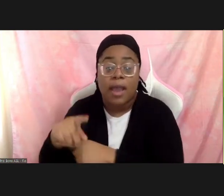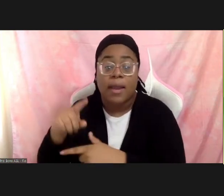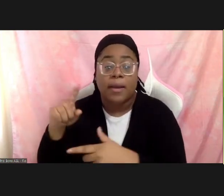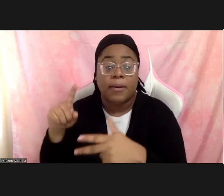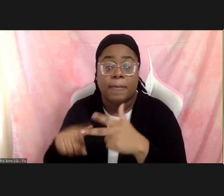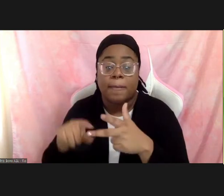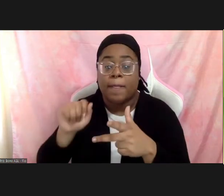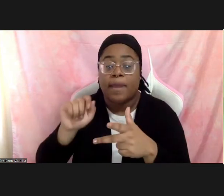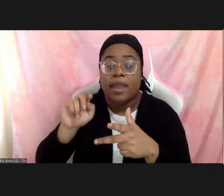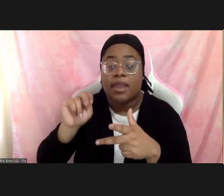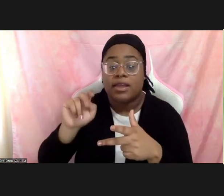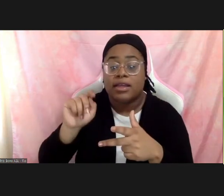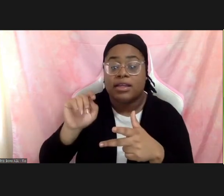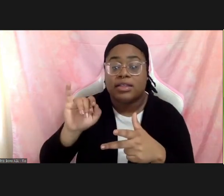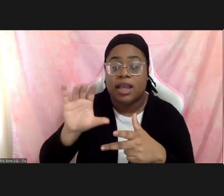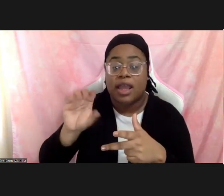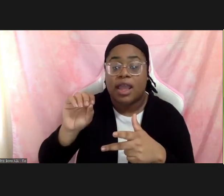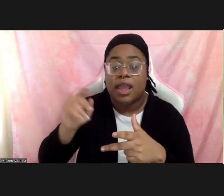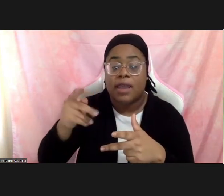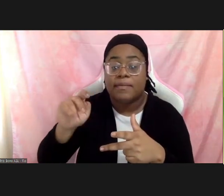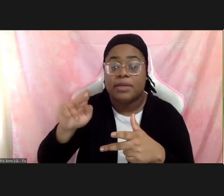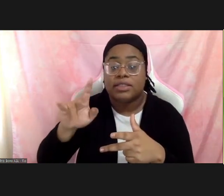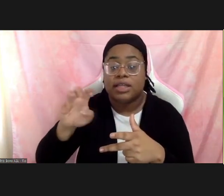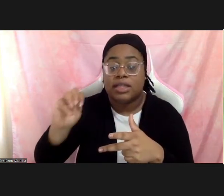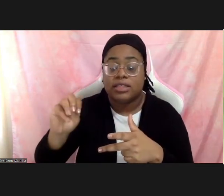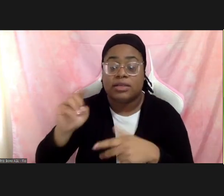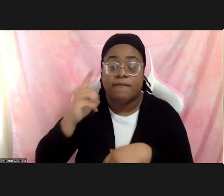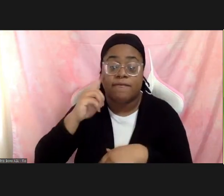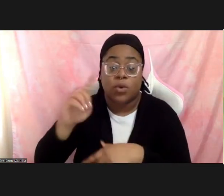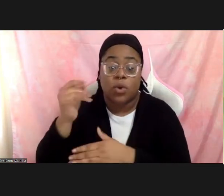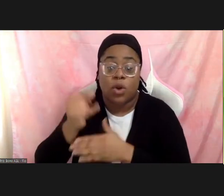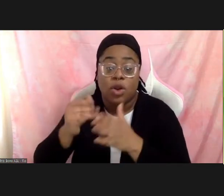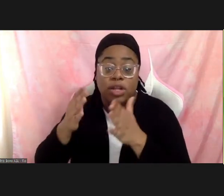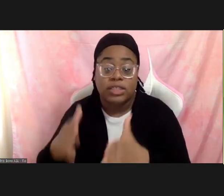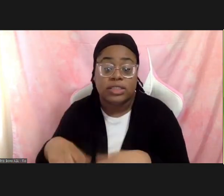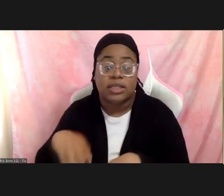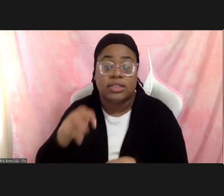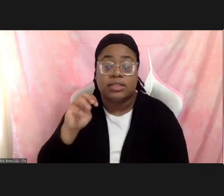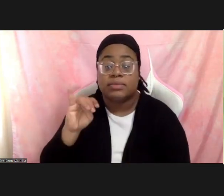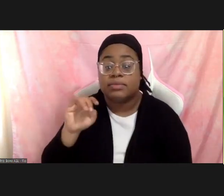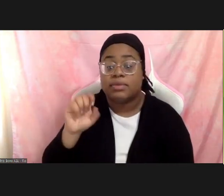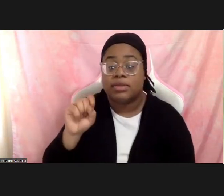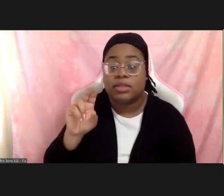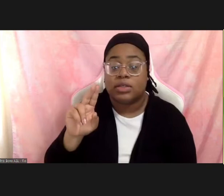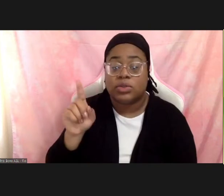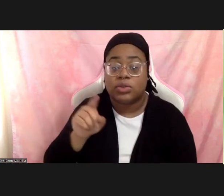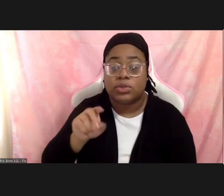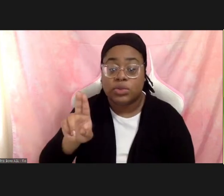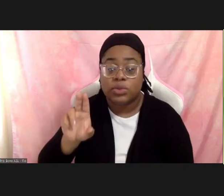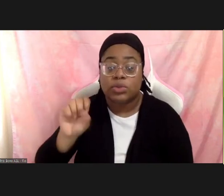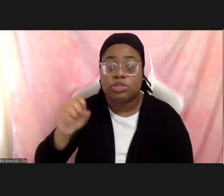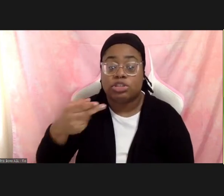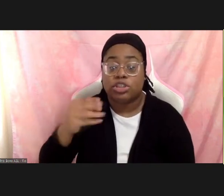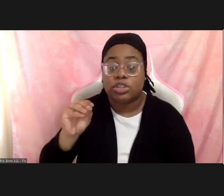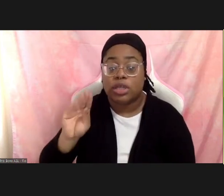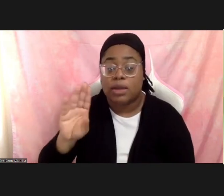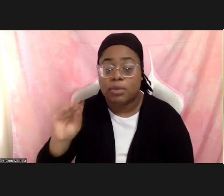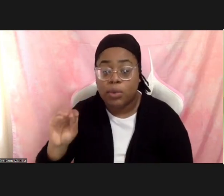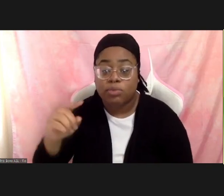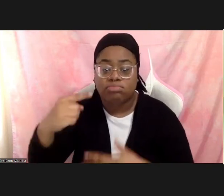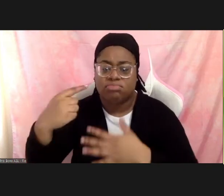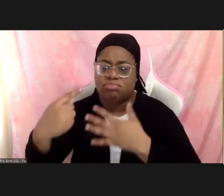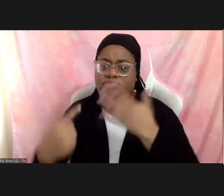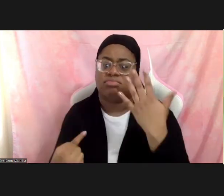Shobo, The Jacobin, Against the Current, and Frontiers in Neurology. Ms. Takarabe